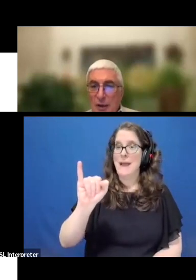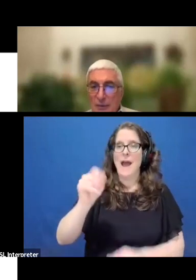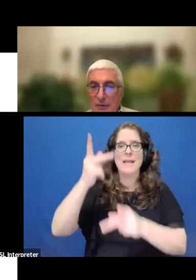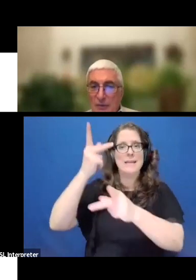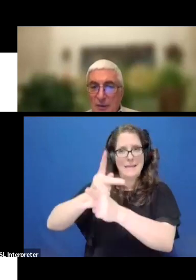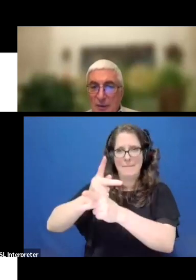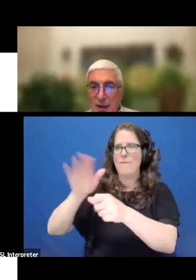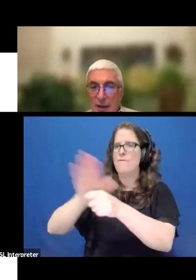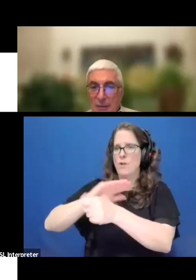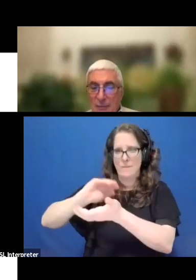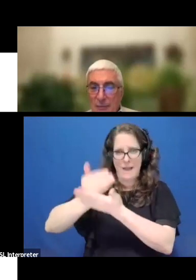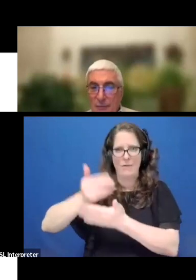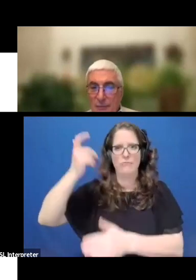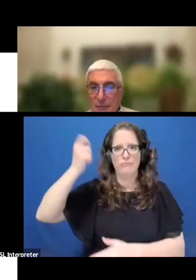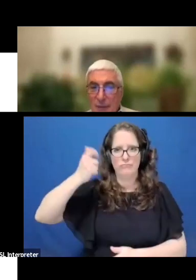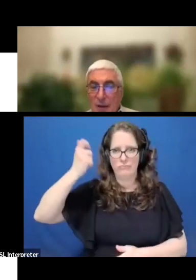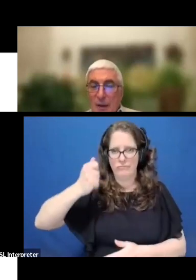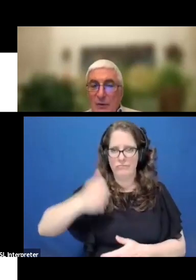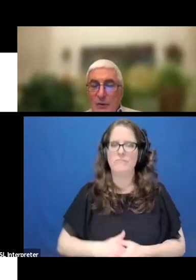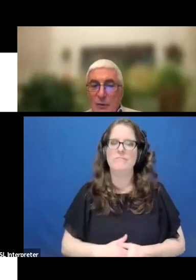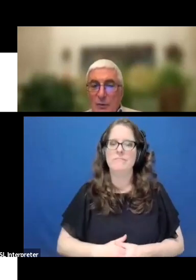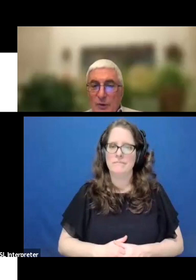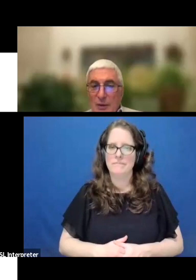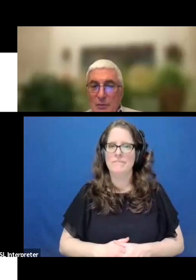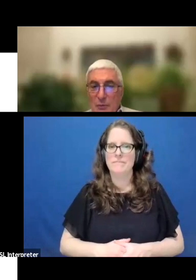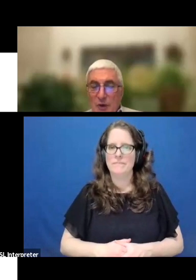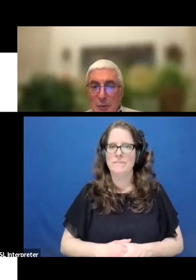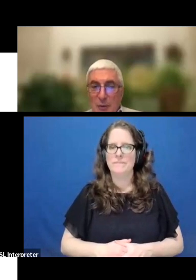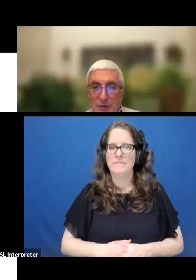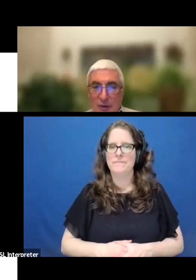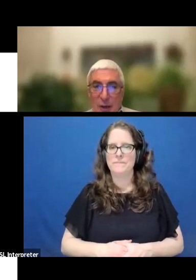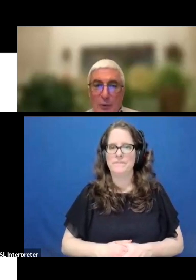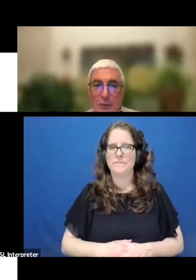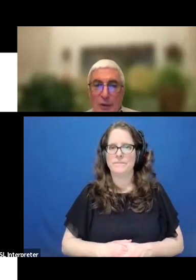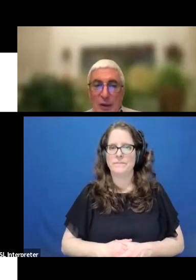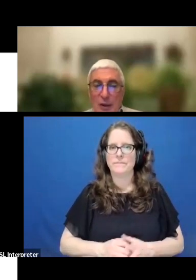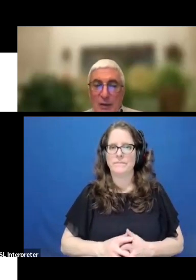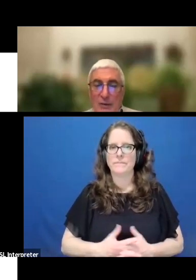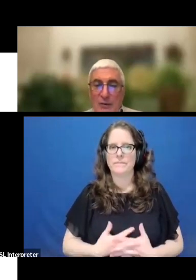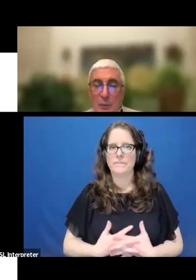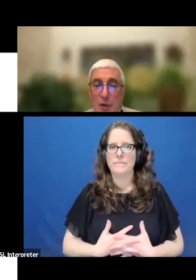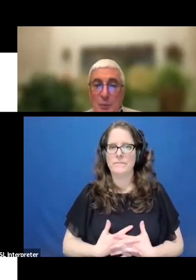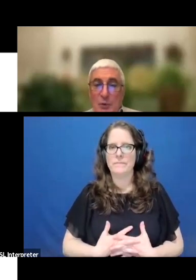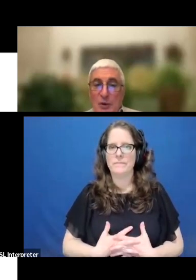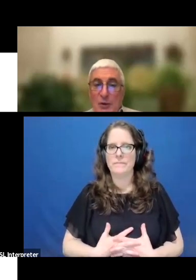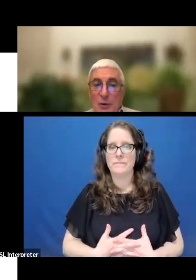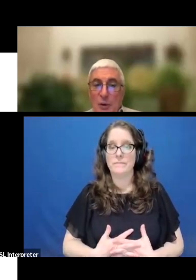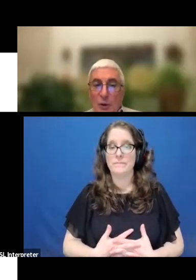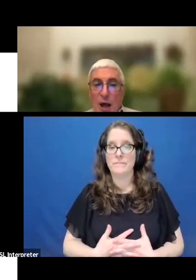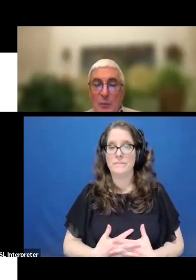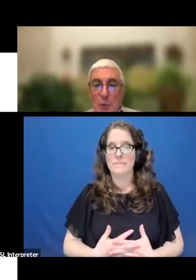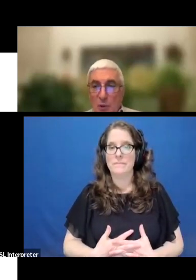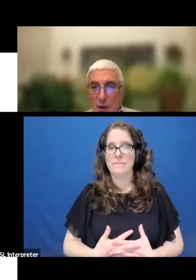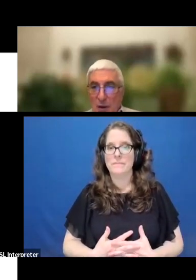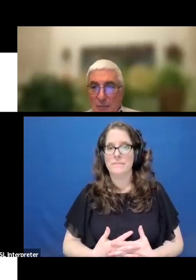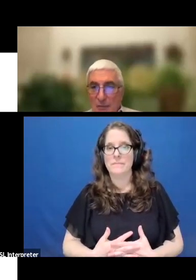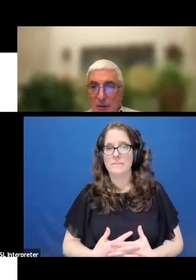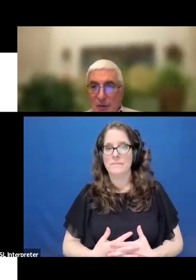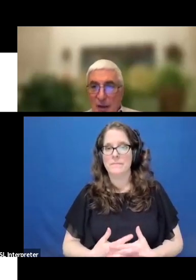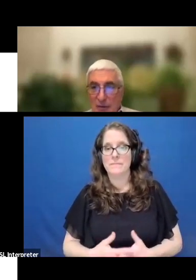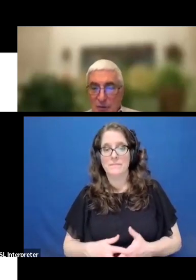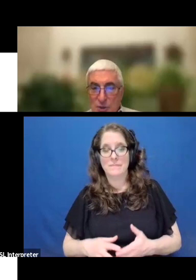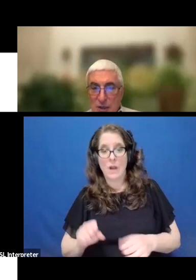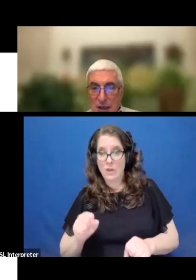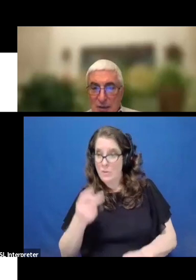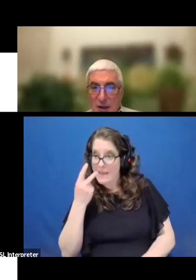full SSDI. So you'll see from Phoebe's example that some people can earn a lot more than